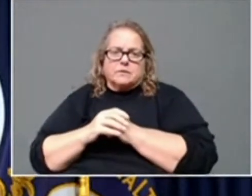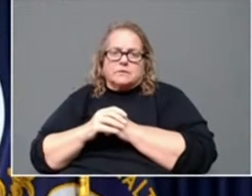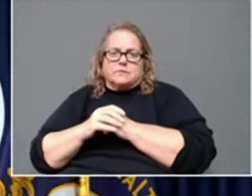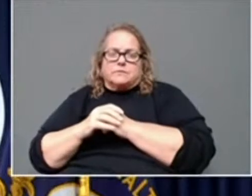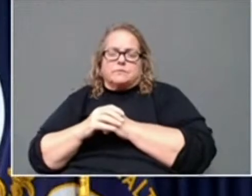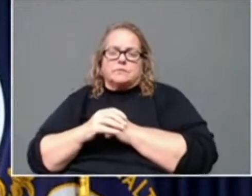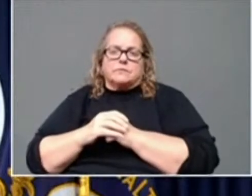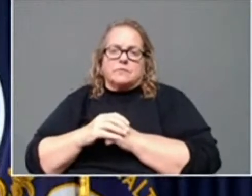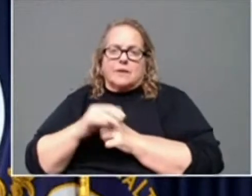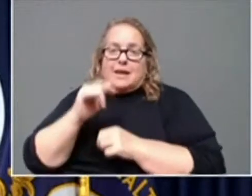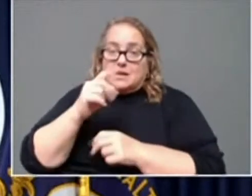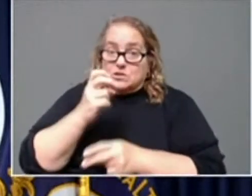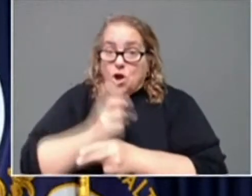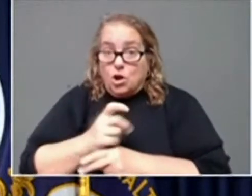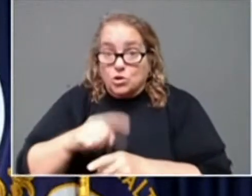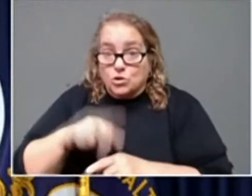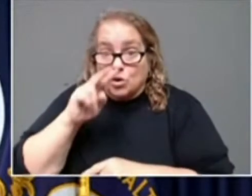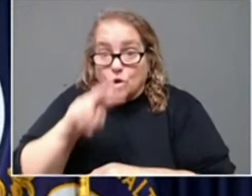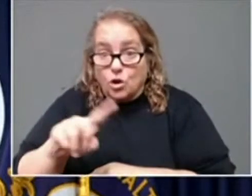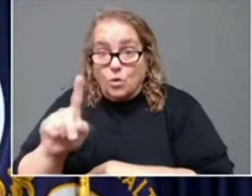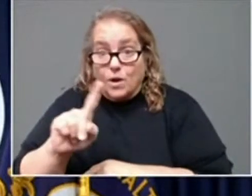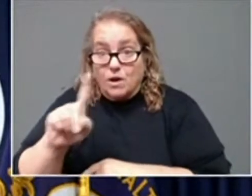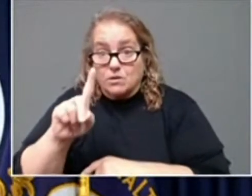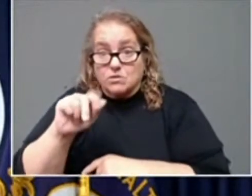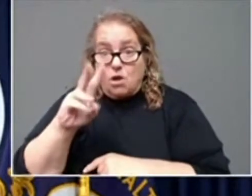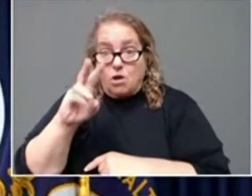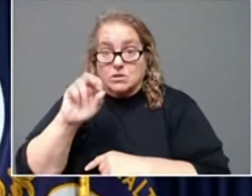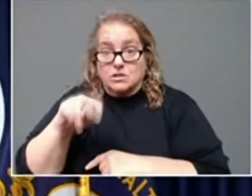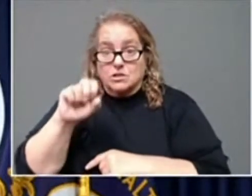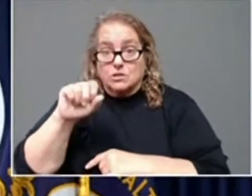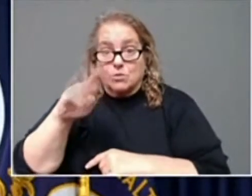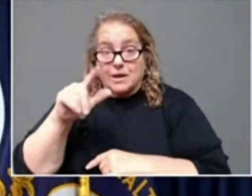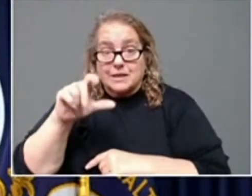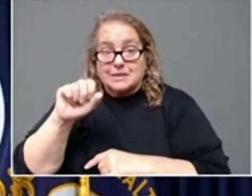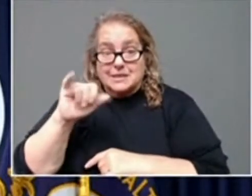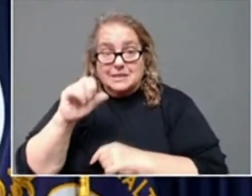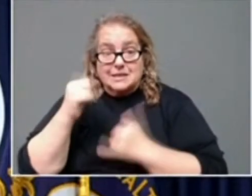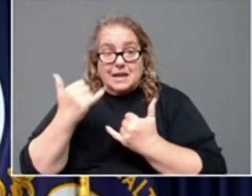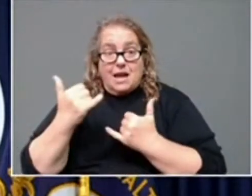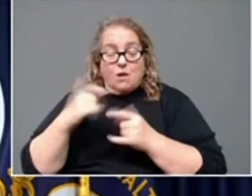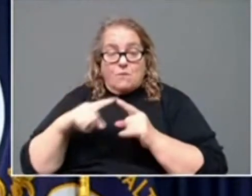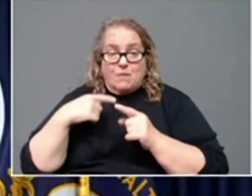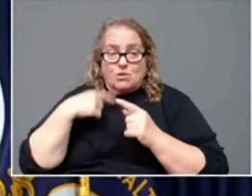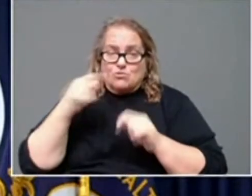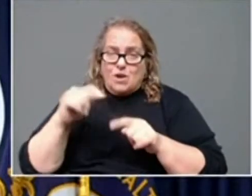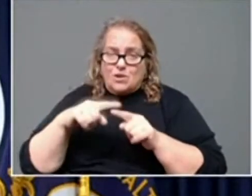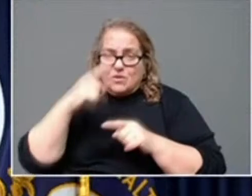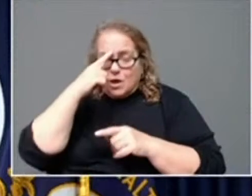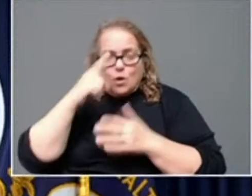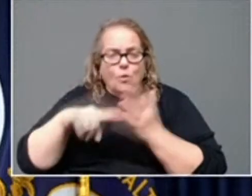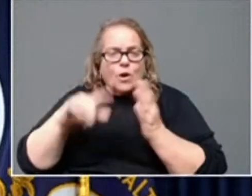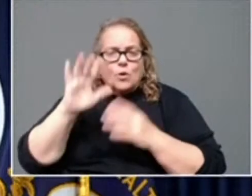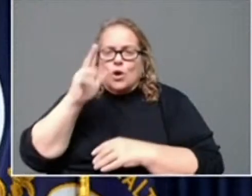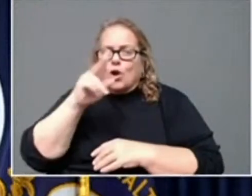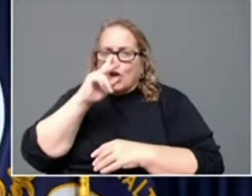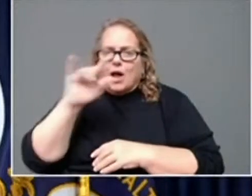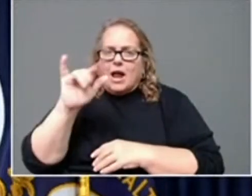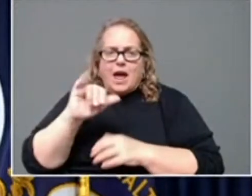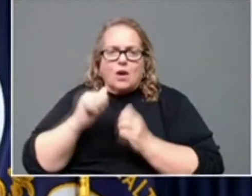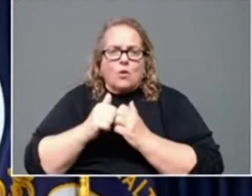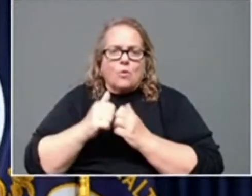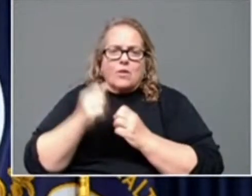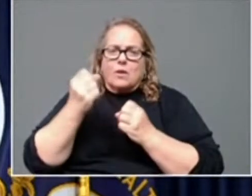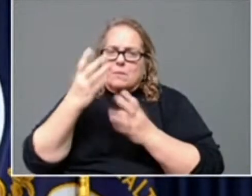It's hard to look at where Dawson Springs is right now, but I'm trying to think about what it'll look like with hundreds of brand new